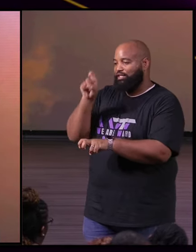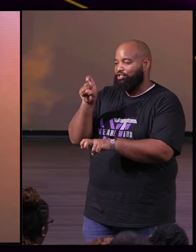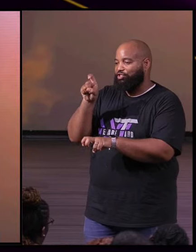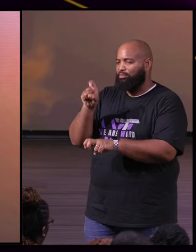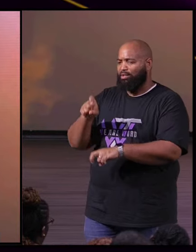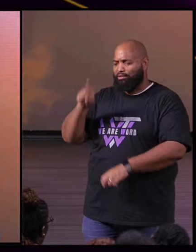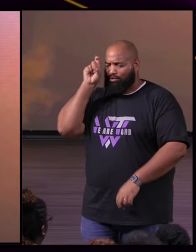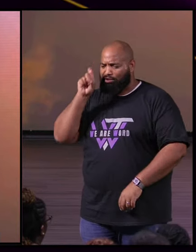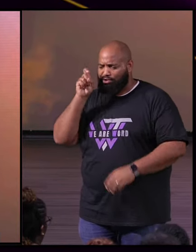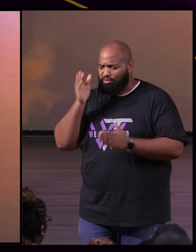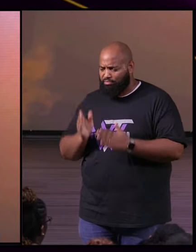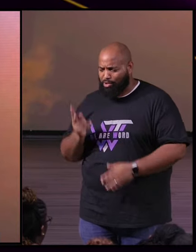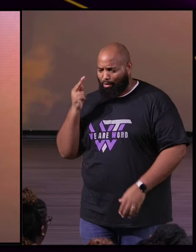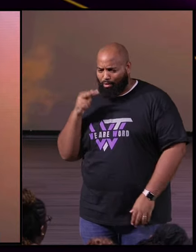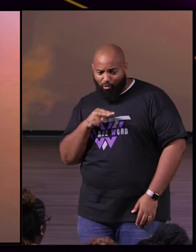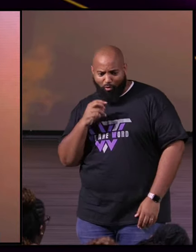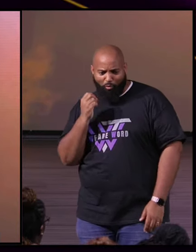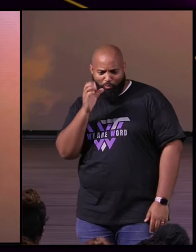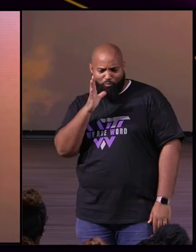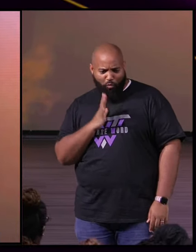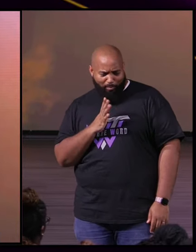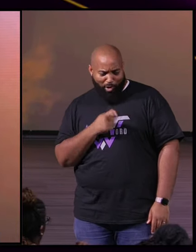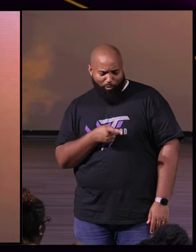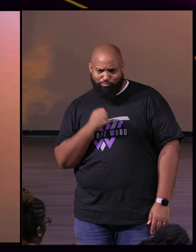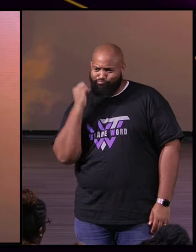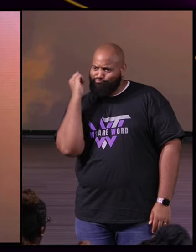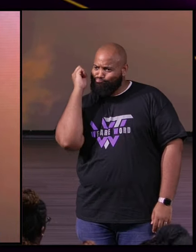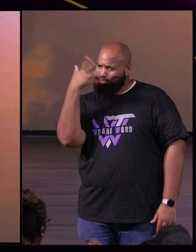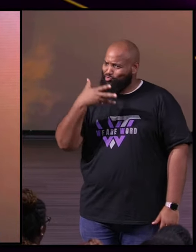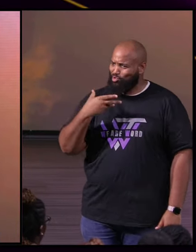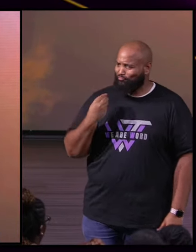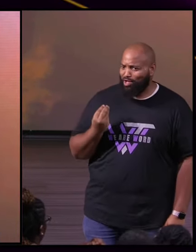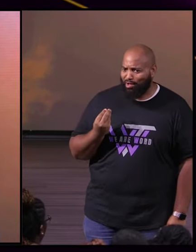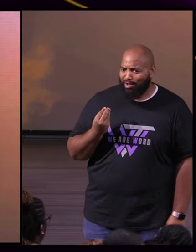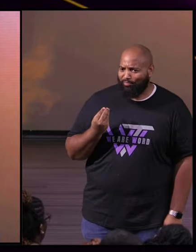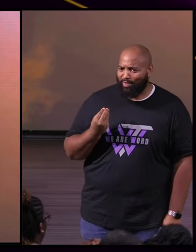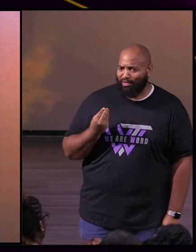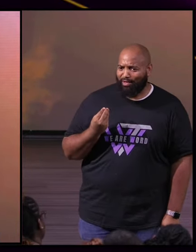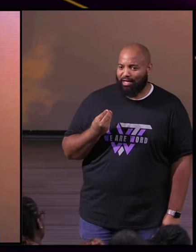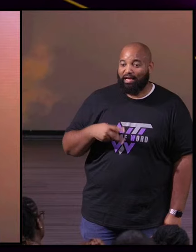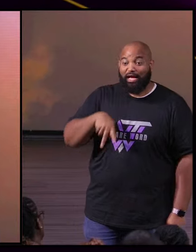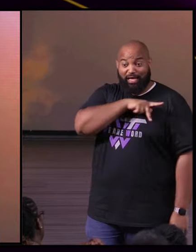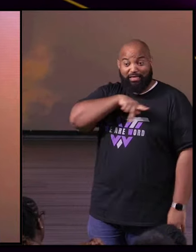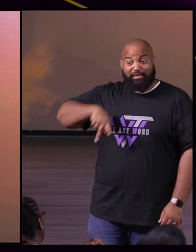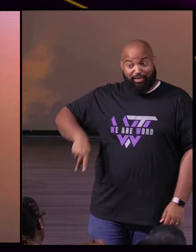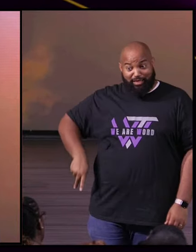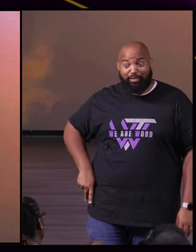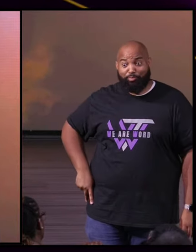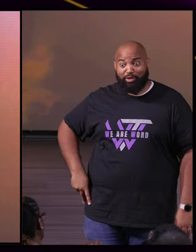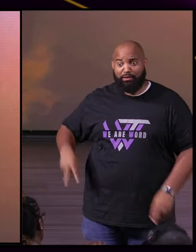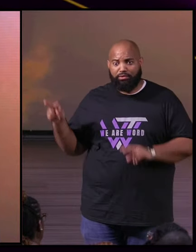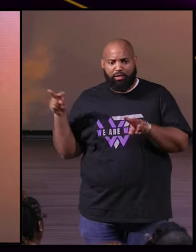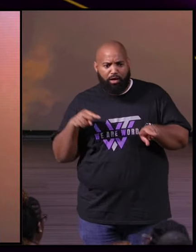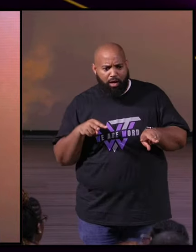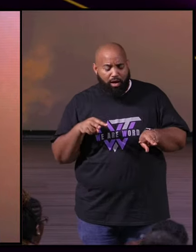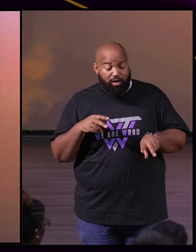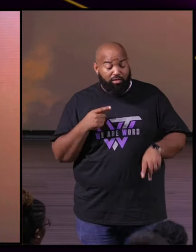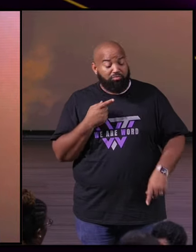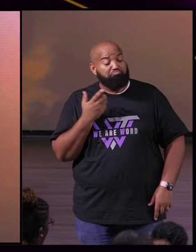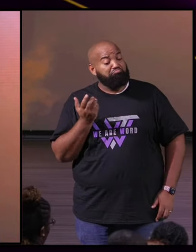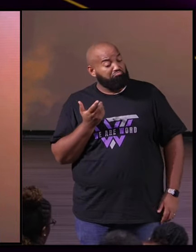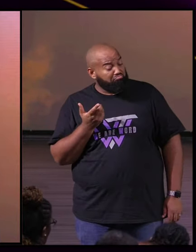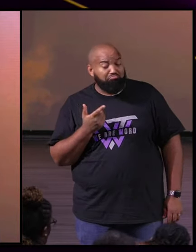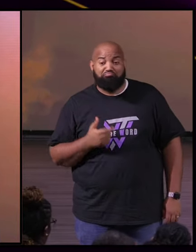the Egyptians saw the woman, that she was very beautiful. The princes of Pharaoh also saw her